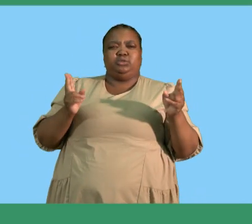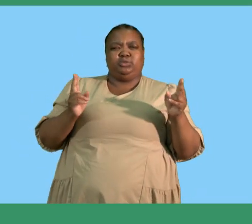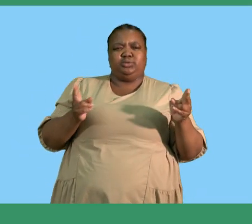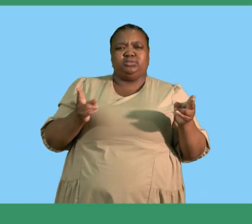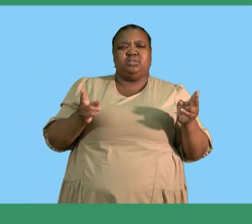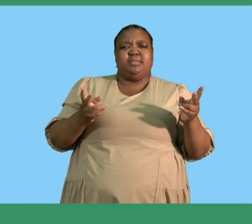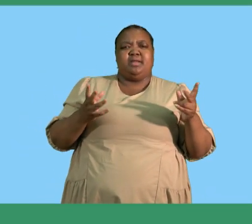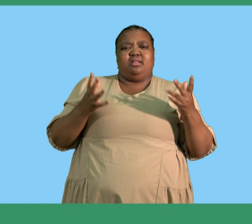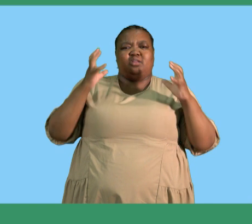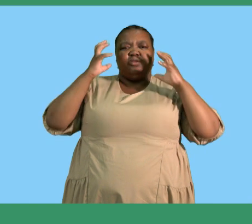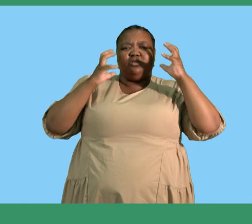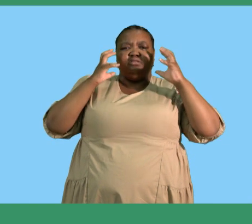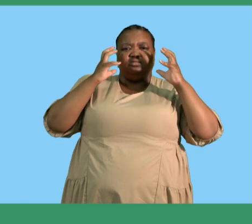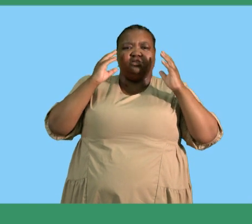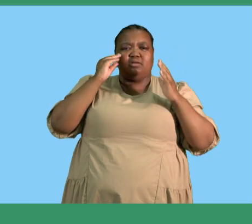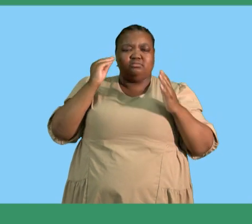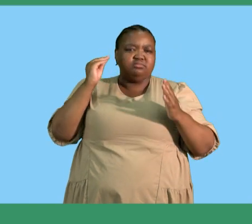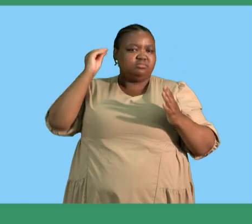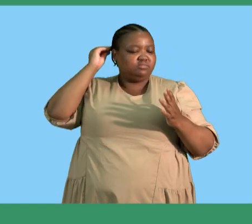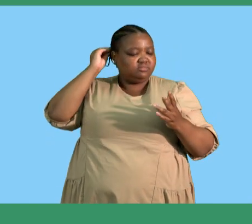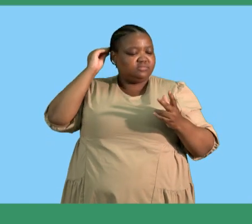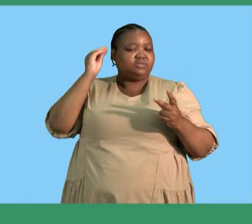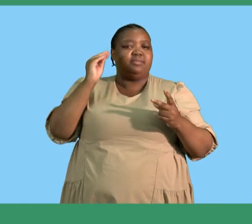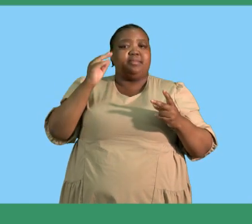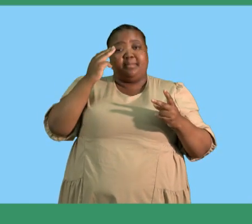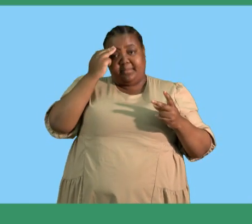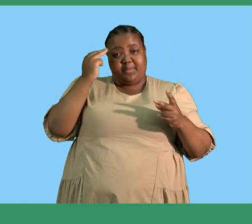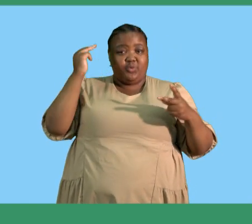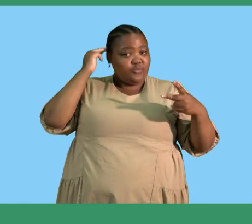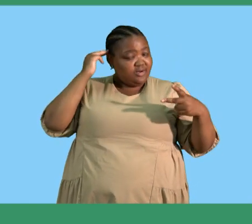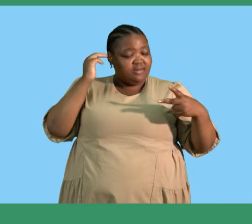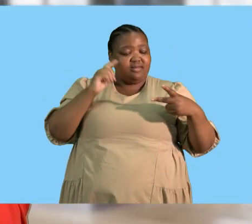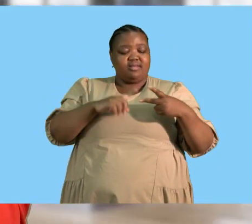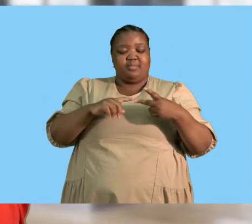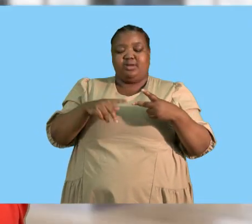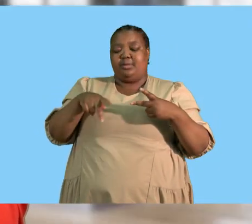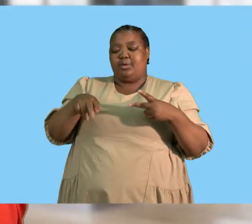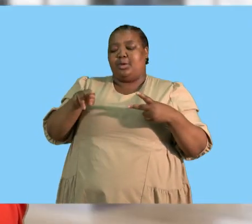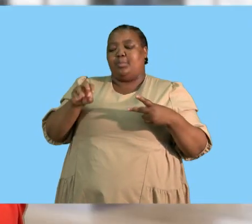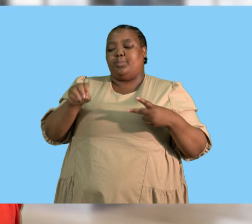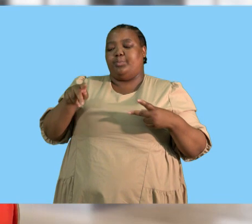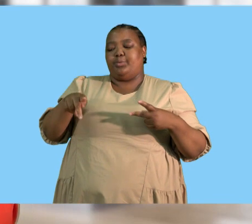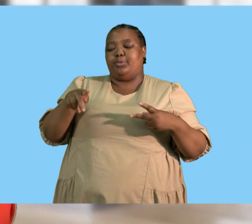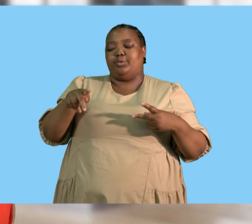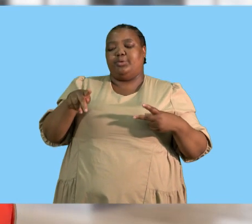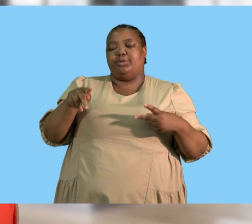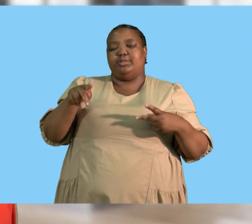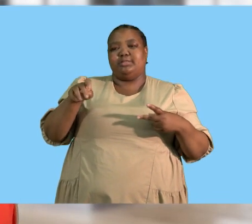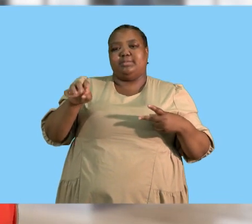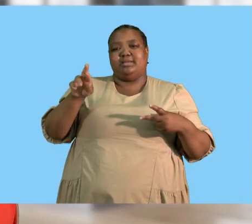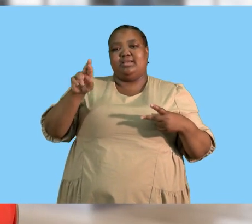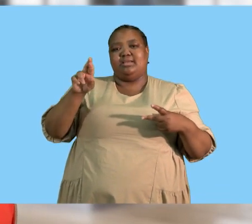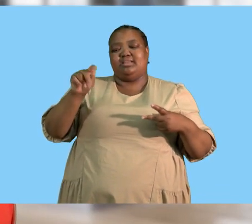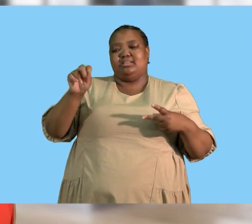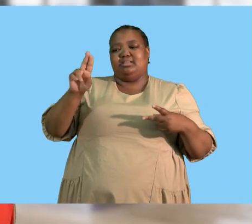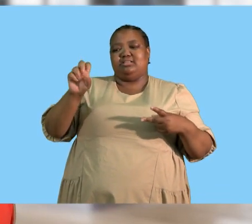the memorandum of incorporation with a prospectus. Now, you must remember that a memorandum